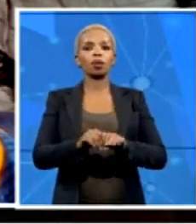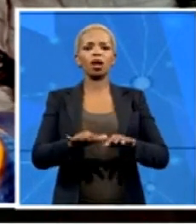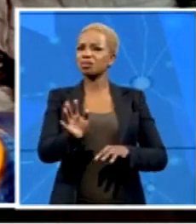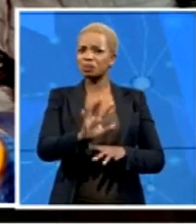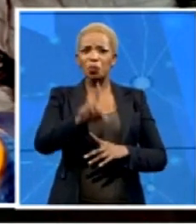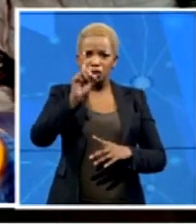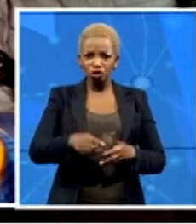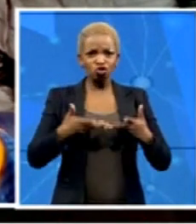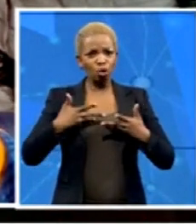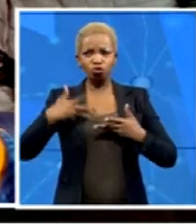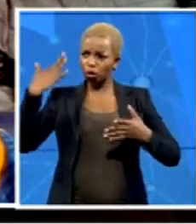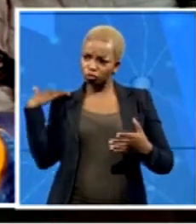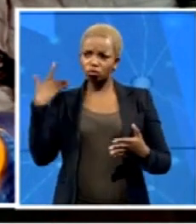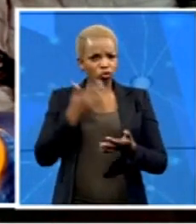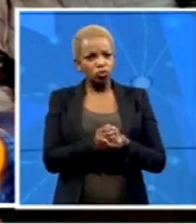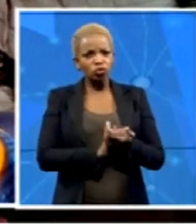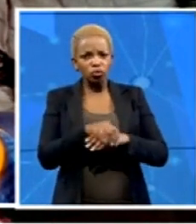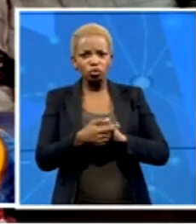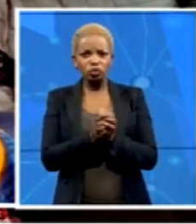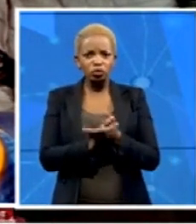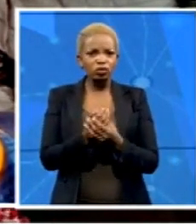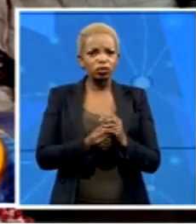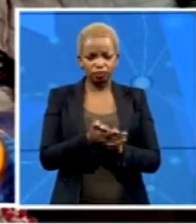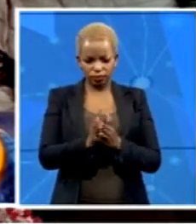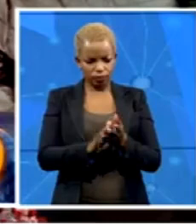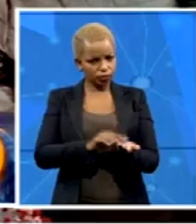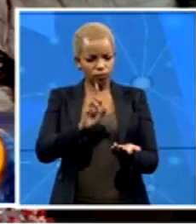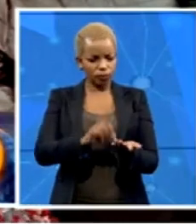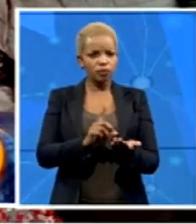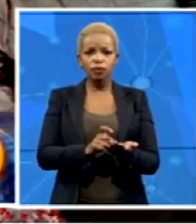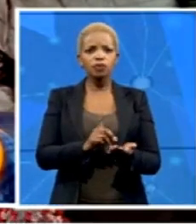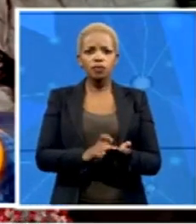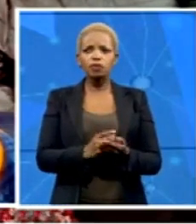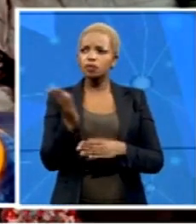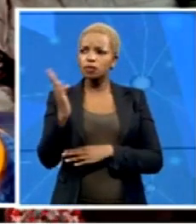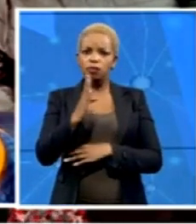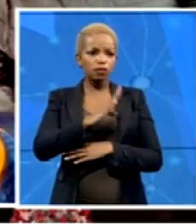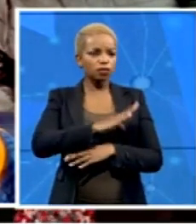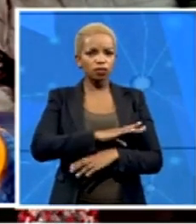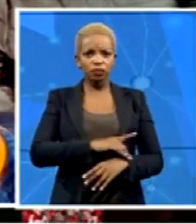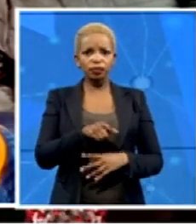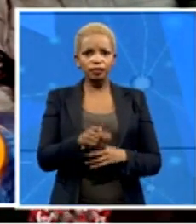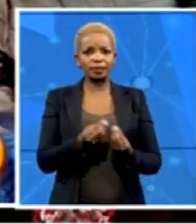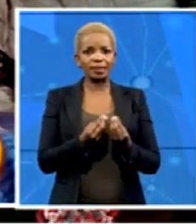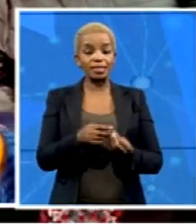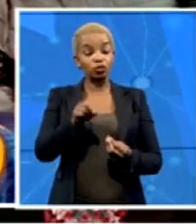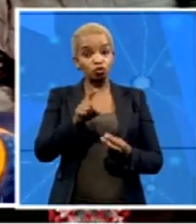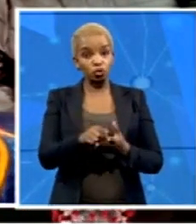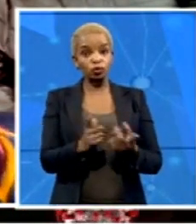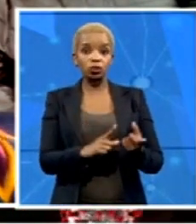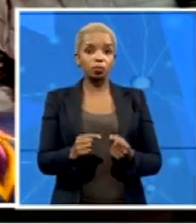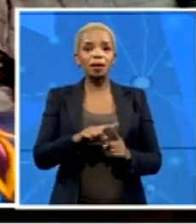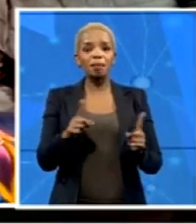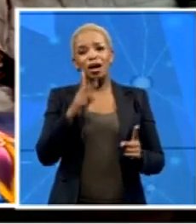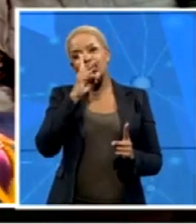hands for at least 20 seconds and stuff like that. It seems like we need to relearn these things. Yeah, I